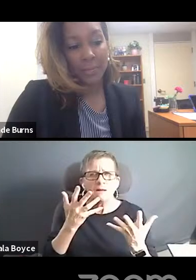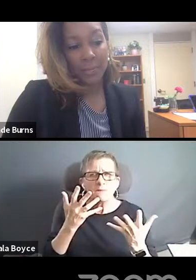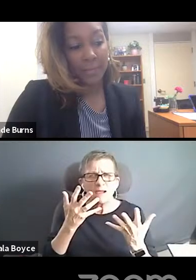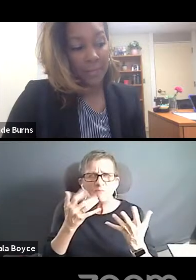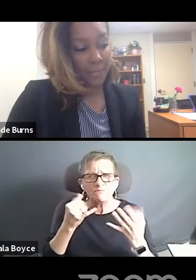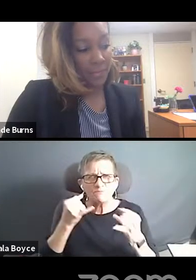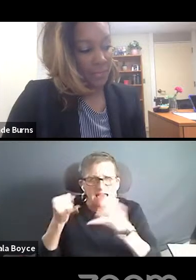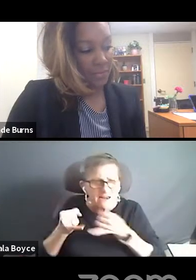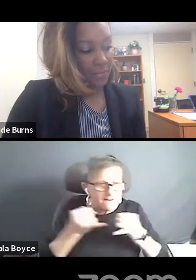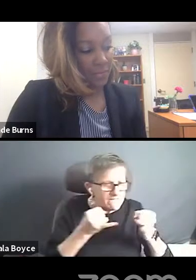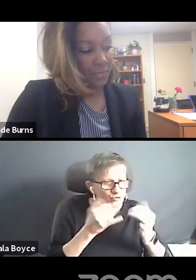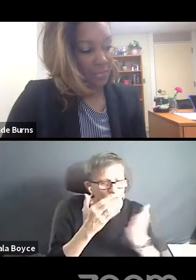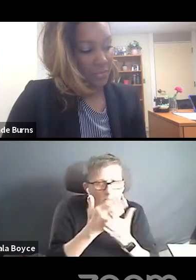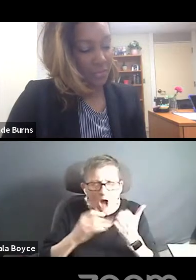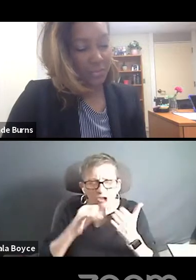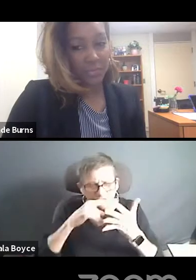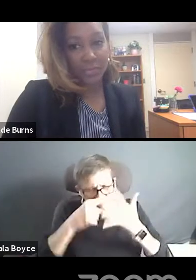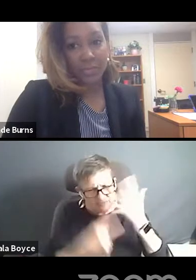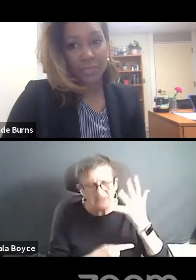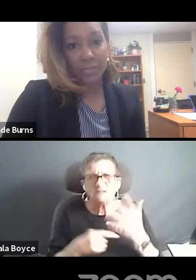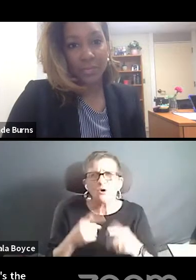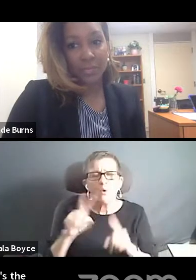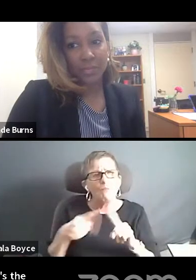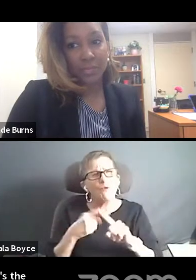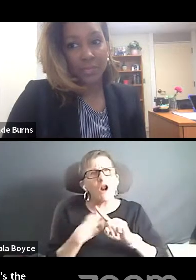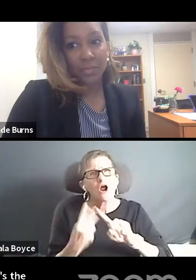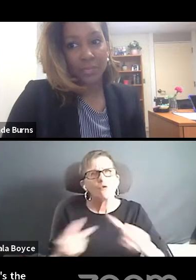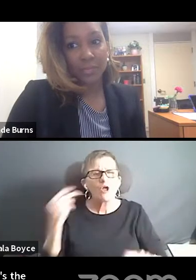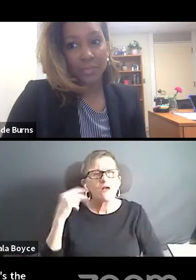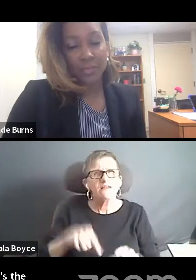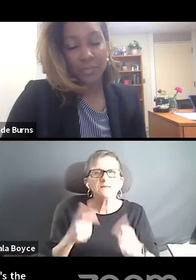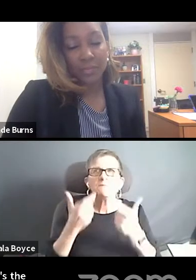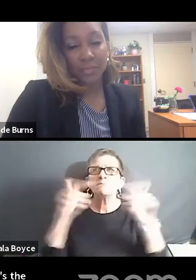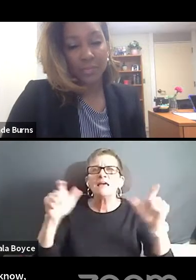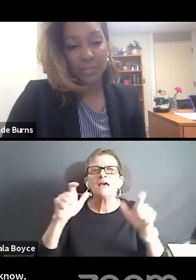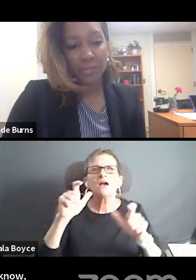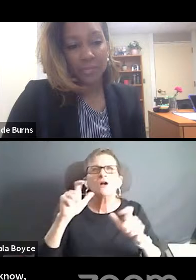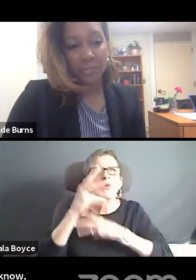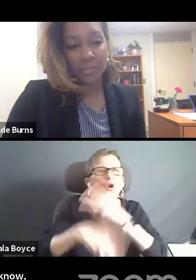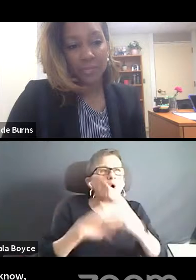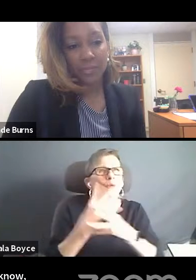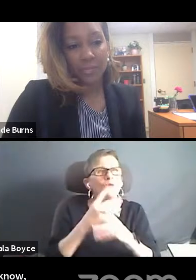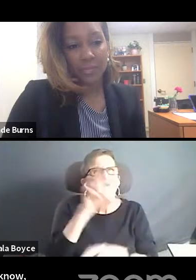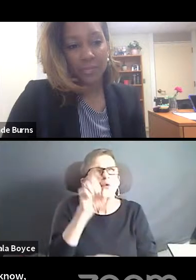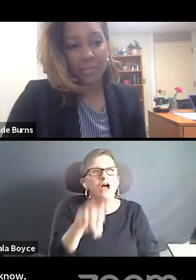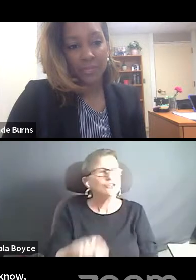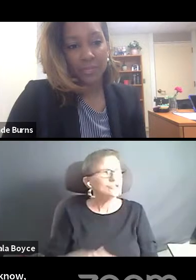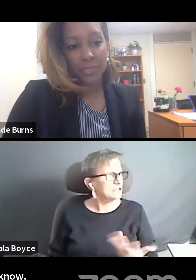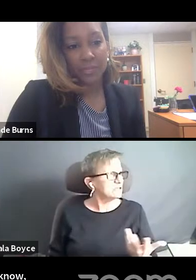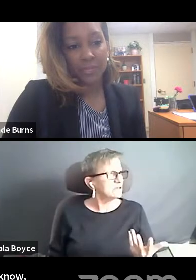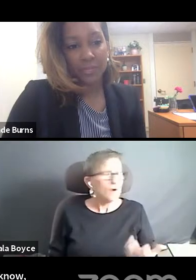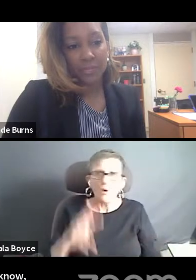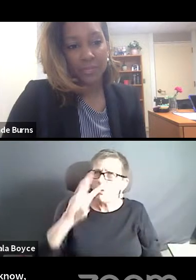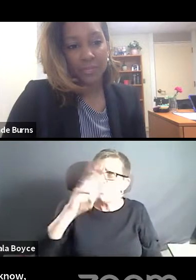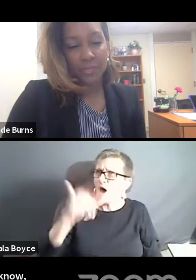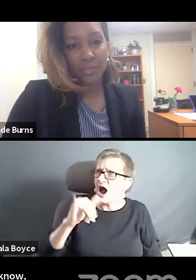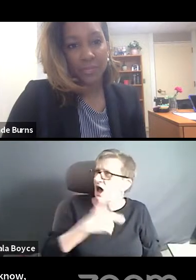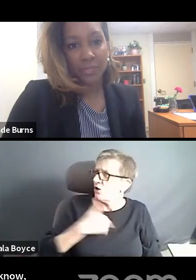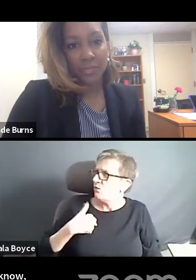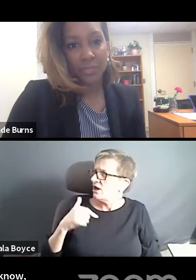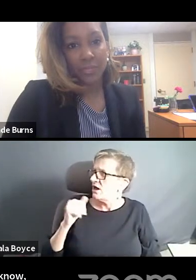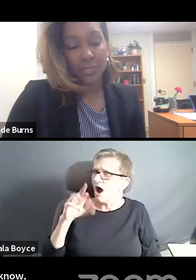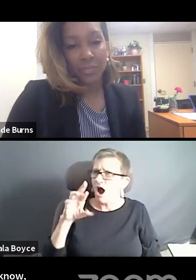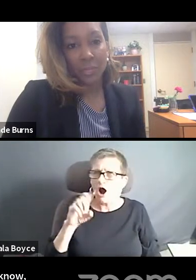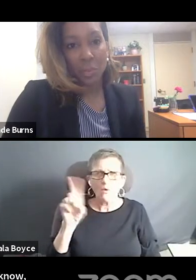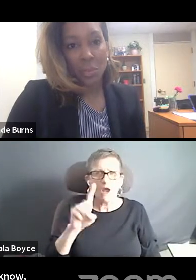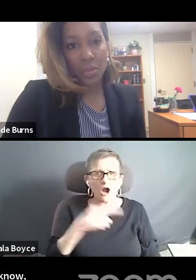individual aspects. But when I reflect upon, this big global question of why are we where we are,